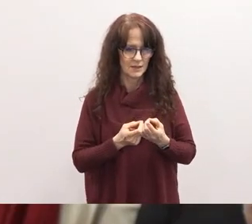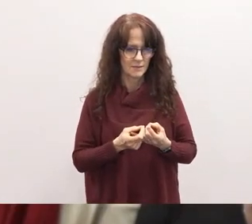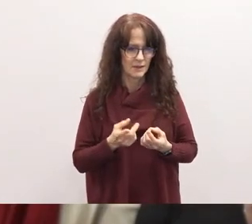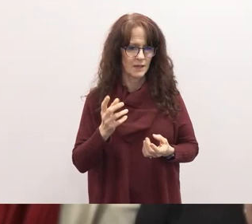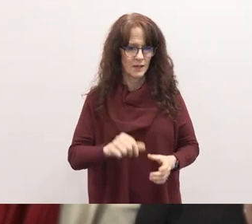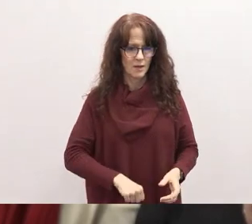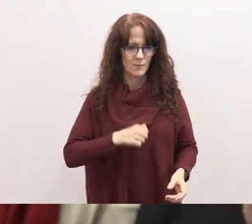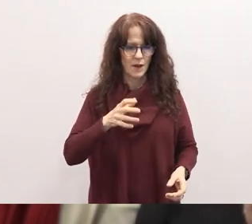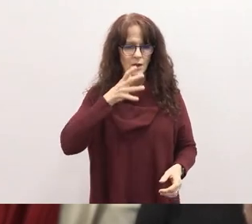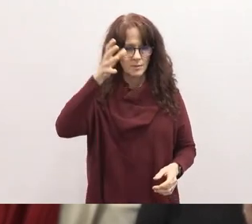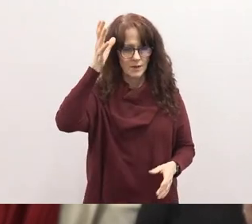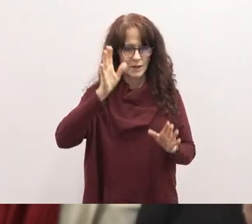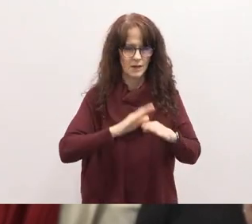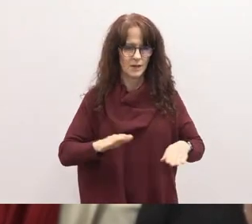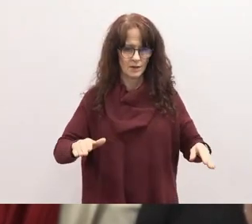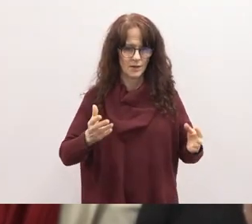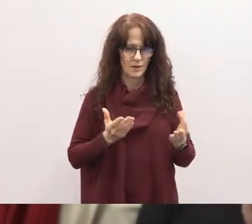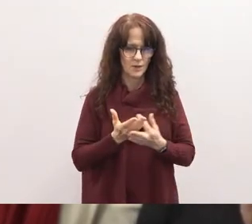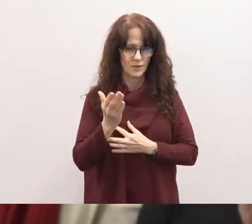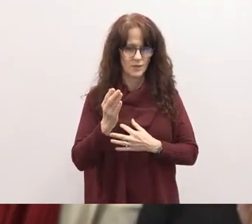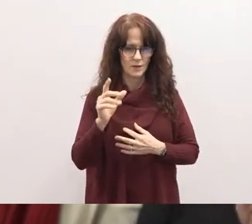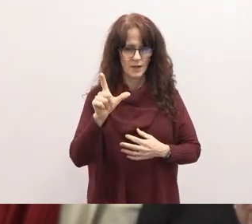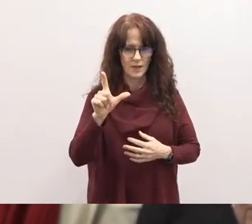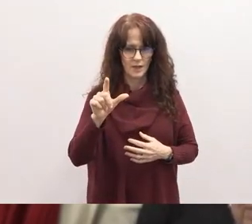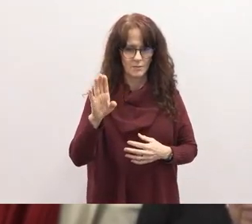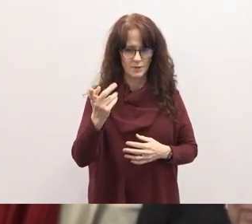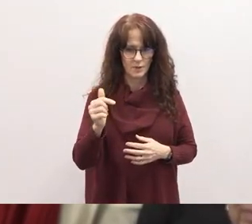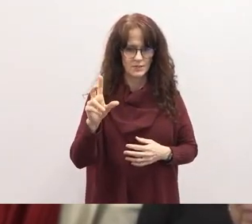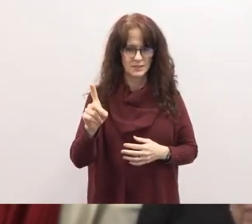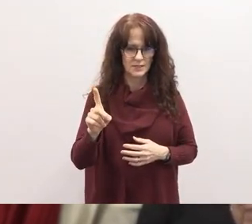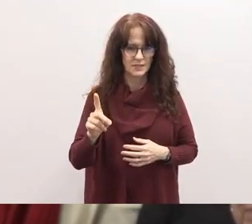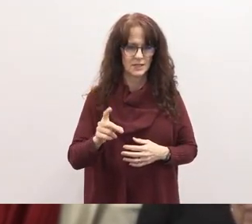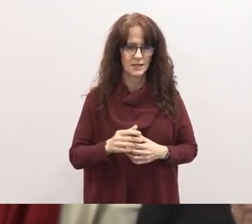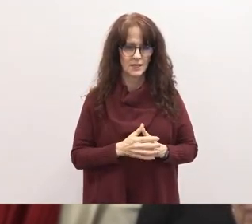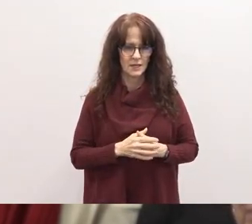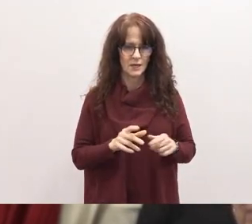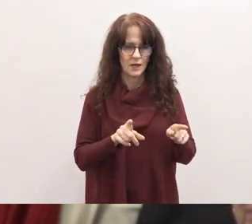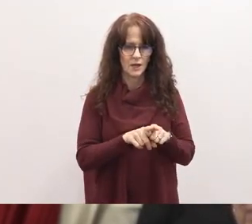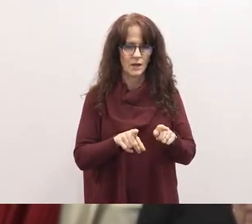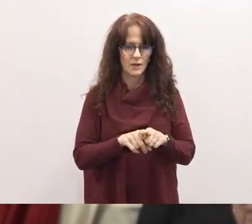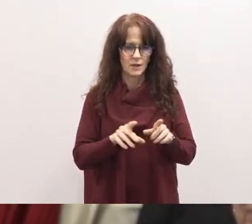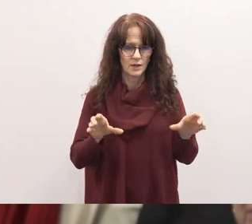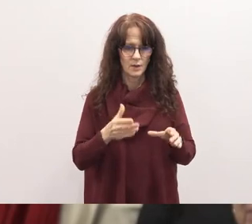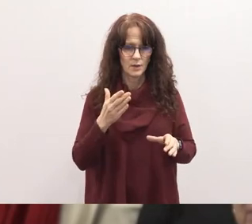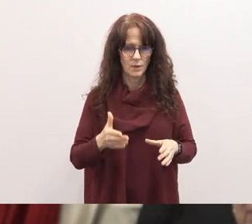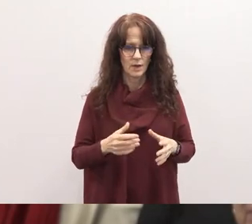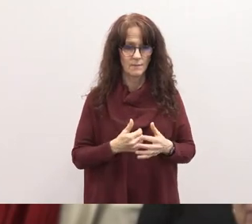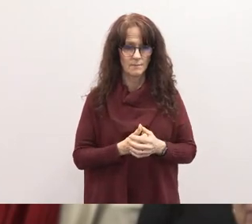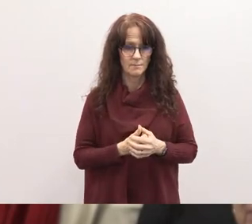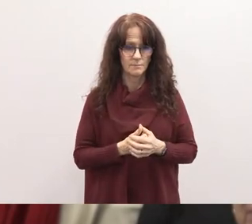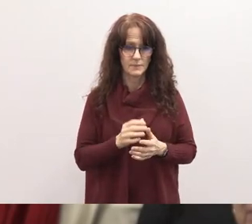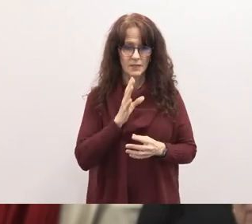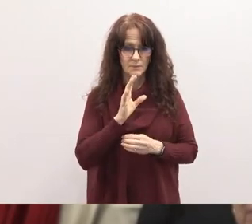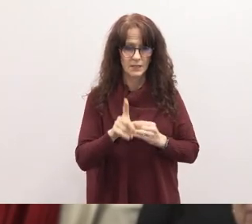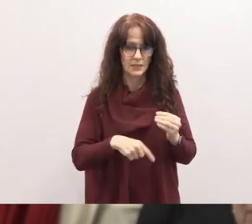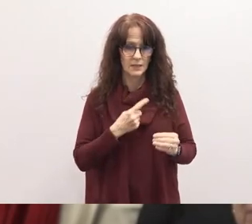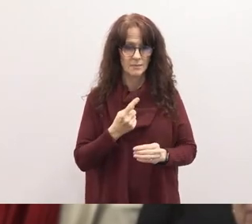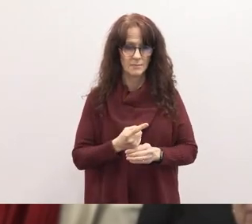proud parent of children who came through Long Beach schools and are also doing well. I want to speak